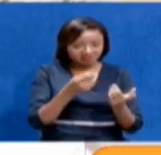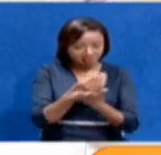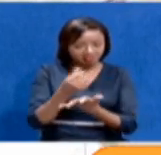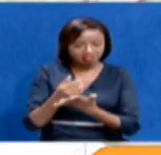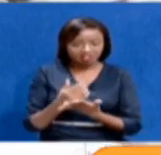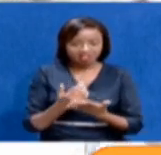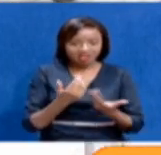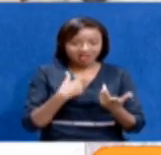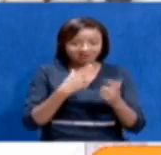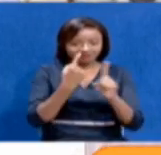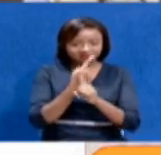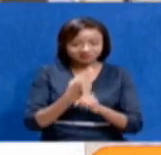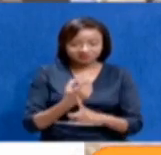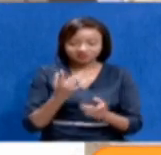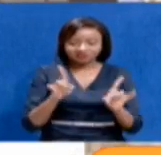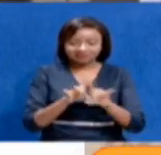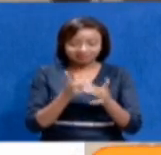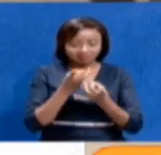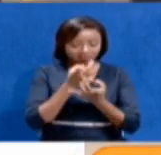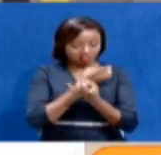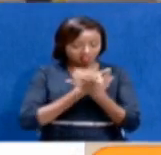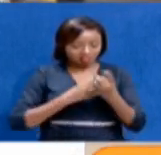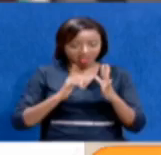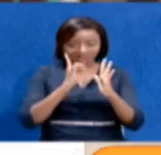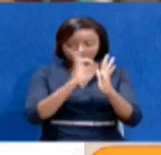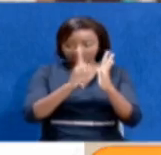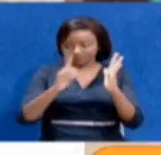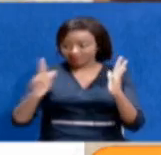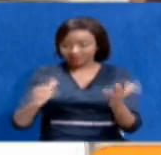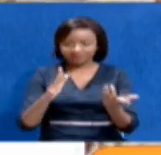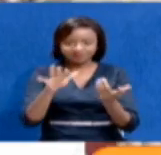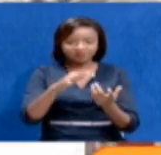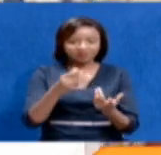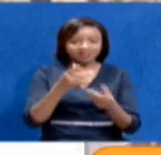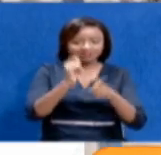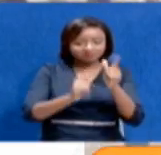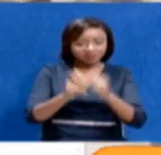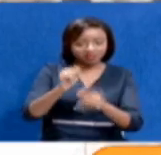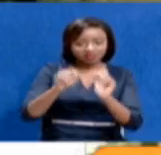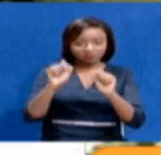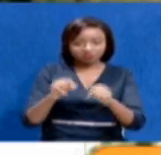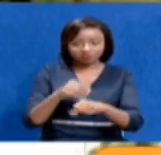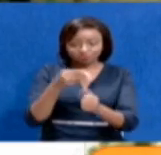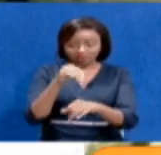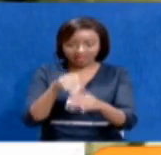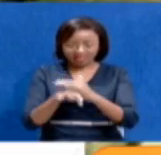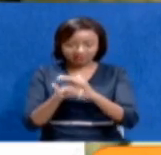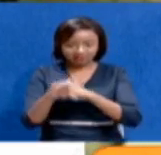offerings such as jewelry, home decor, a library, bistro area and milk ATM.